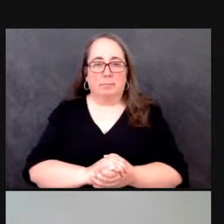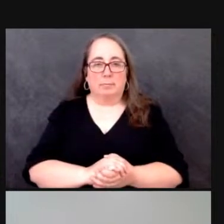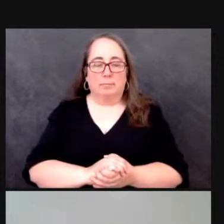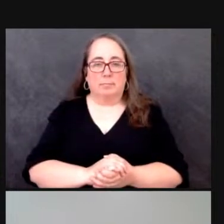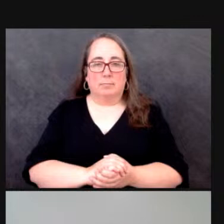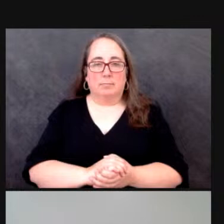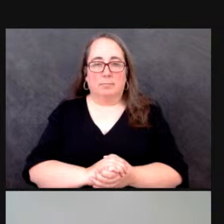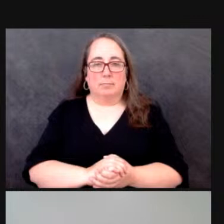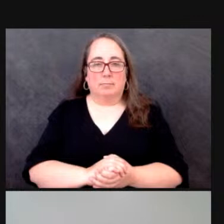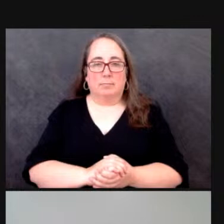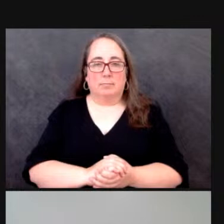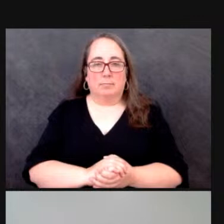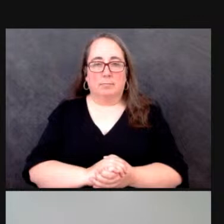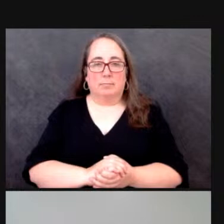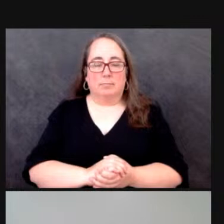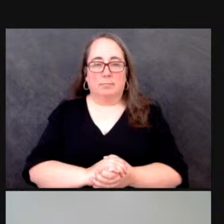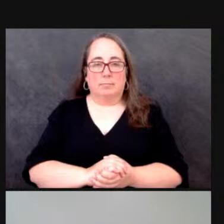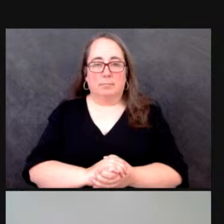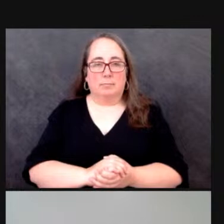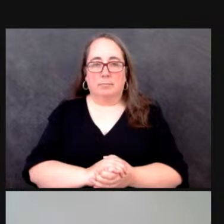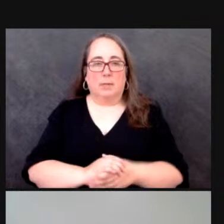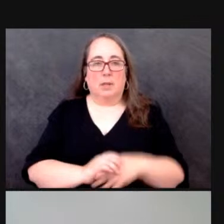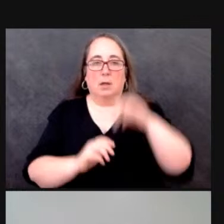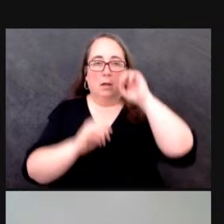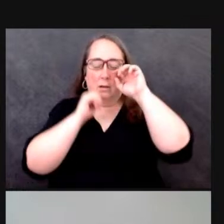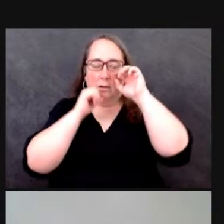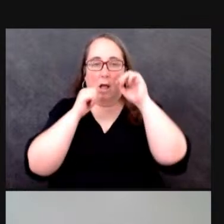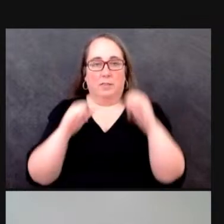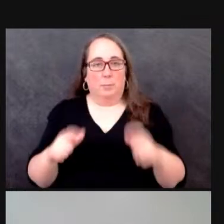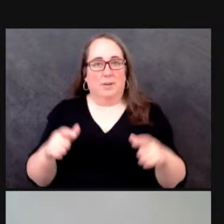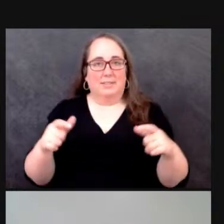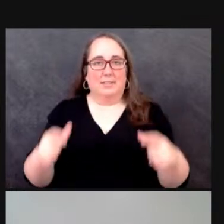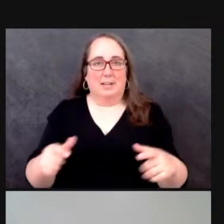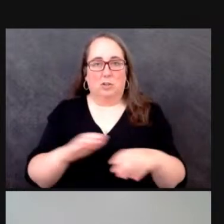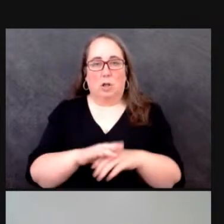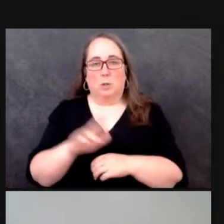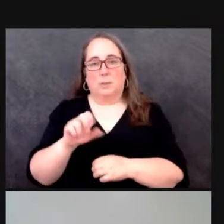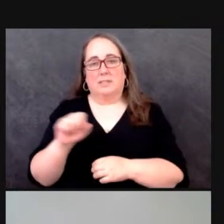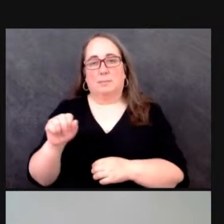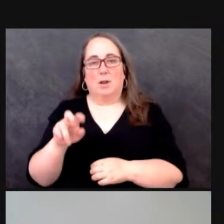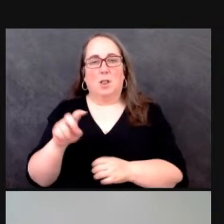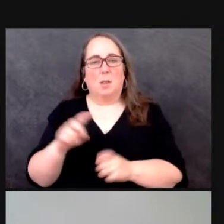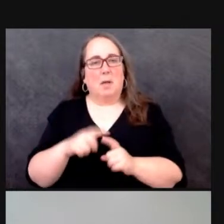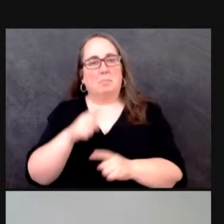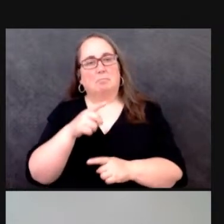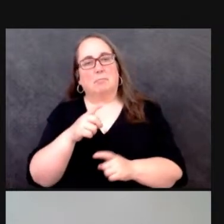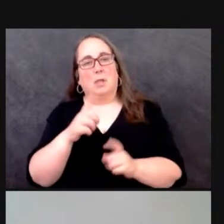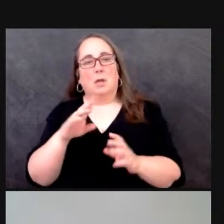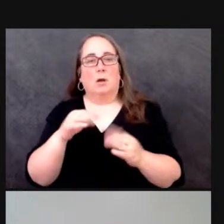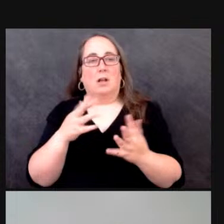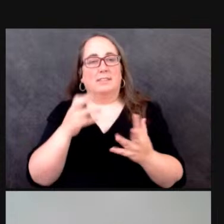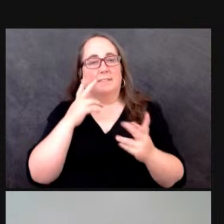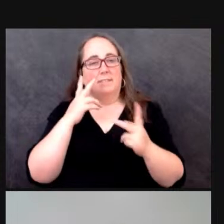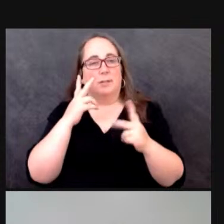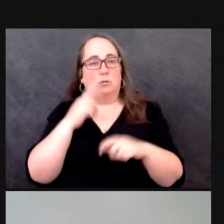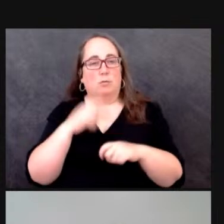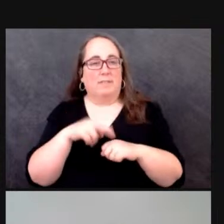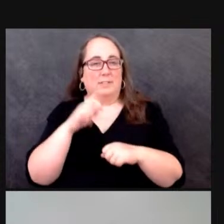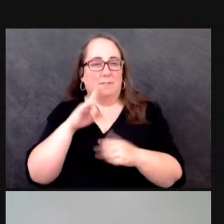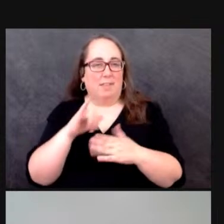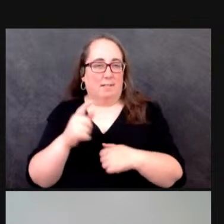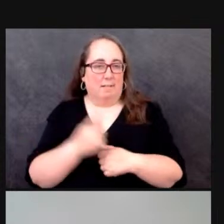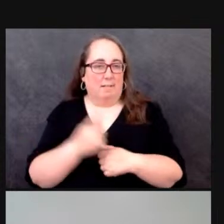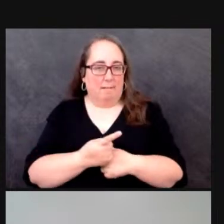Now, while not an image of the presentation on the USS Maryland, I think this image provides a bit of visual reference for that